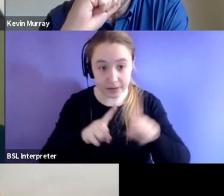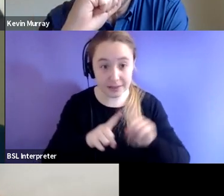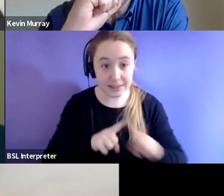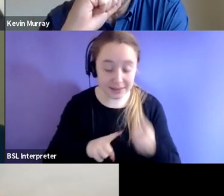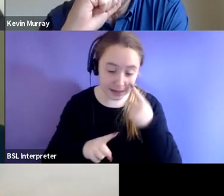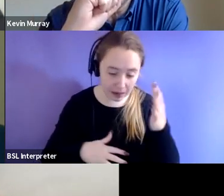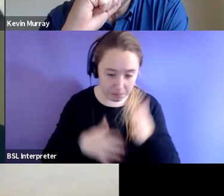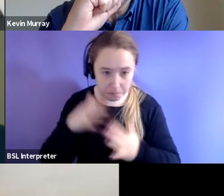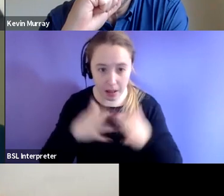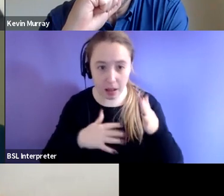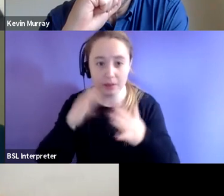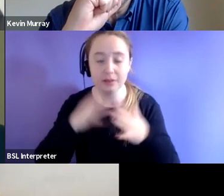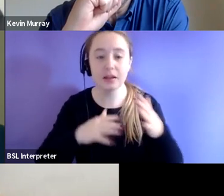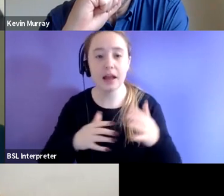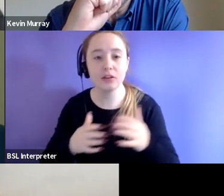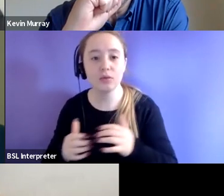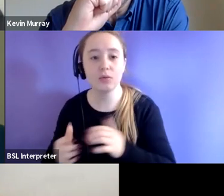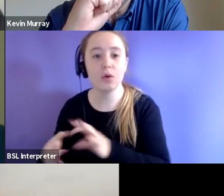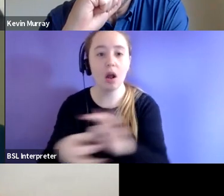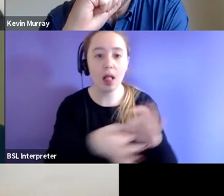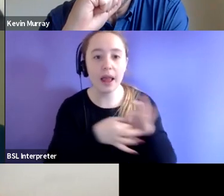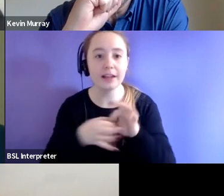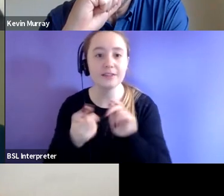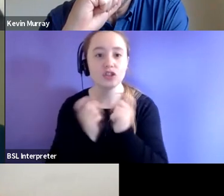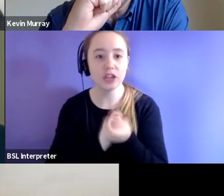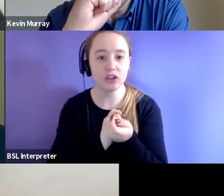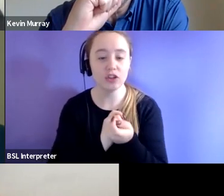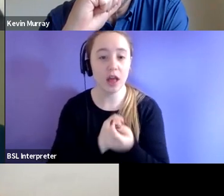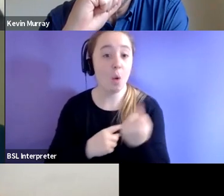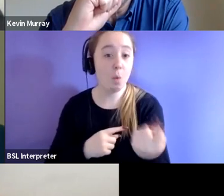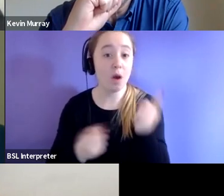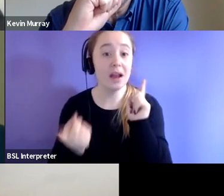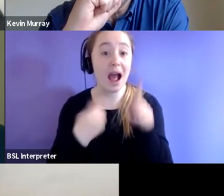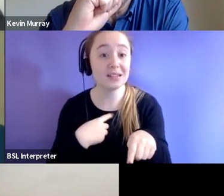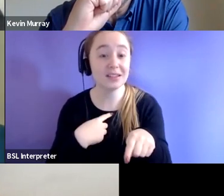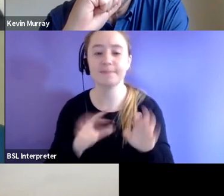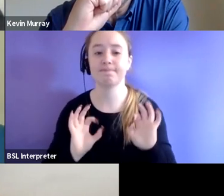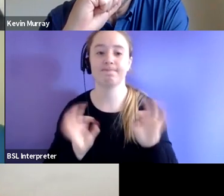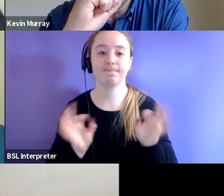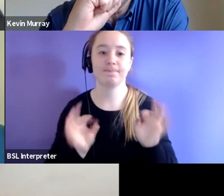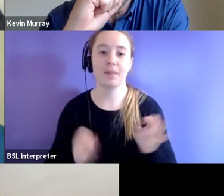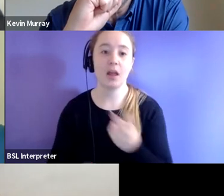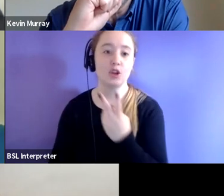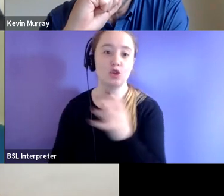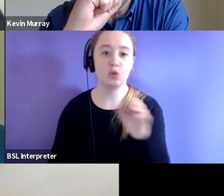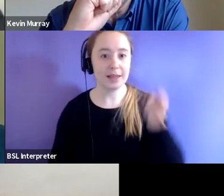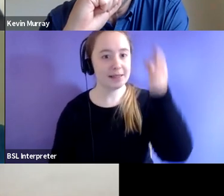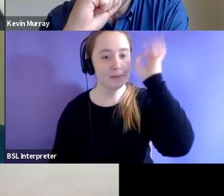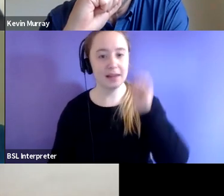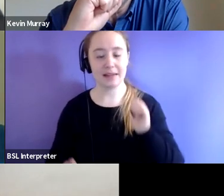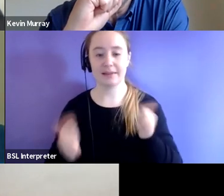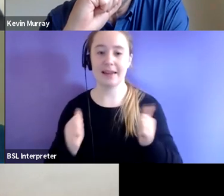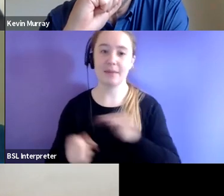build that up into a collective of change. But there's not one answer. 20-minute neighbourhoods isn't the one answer for